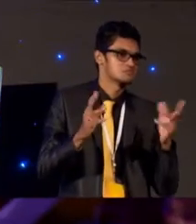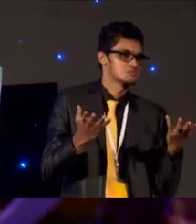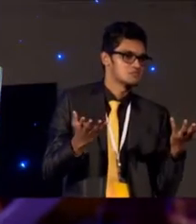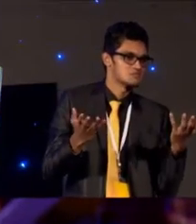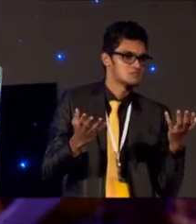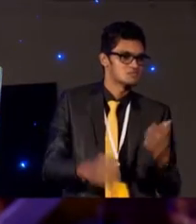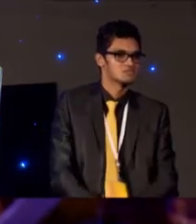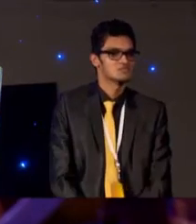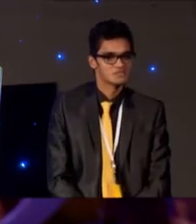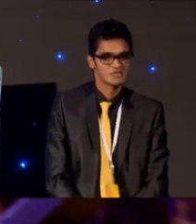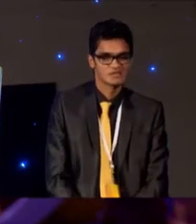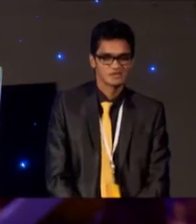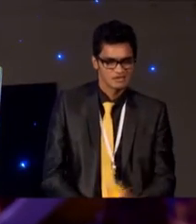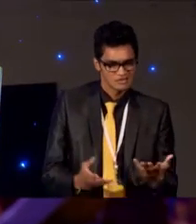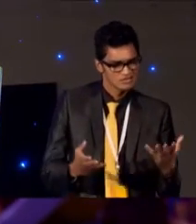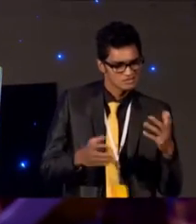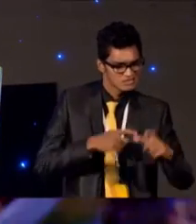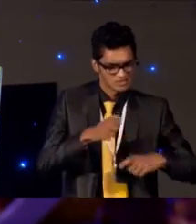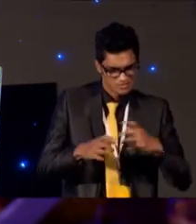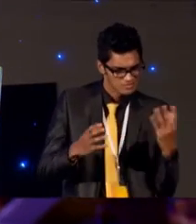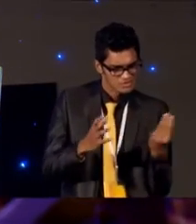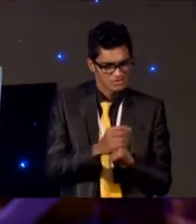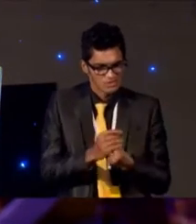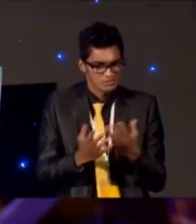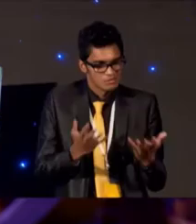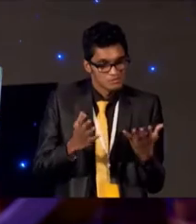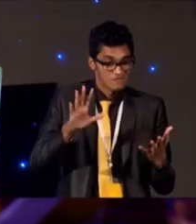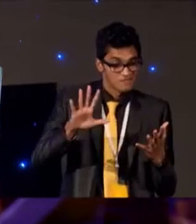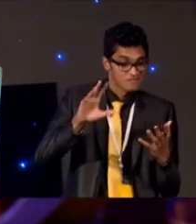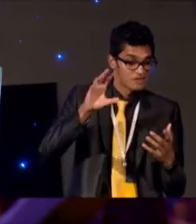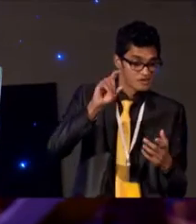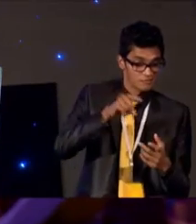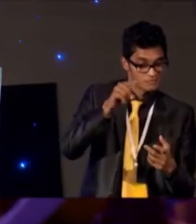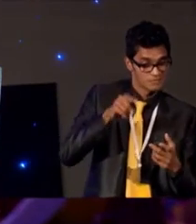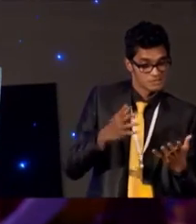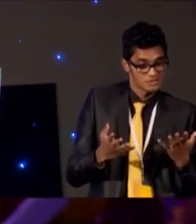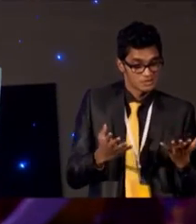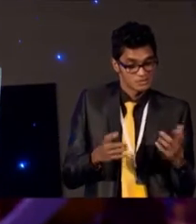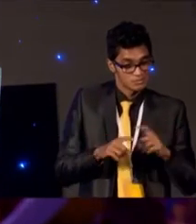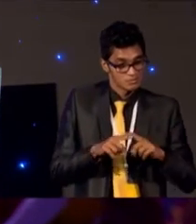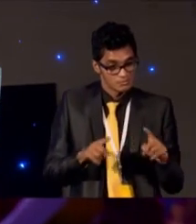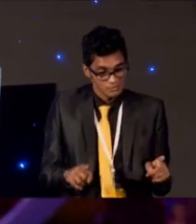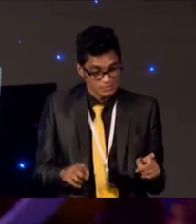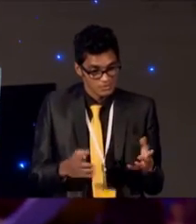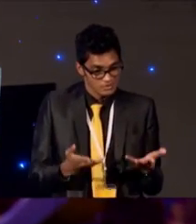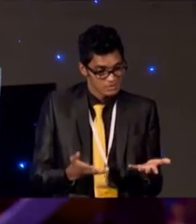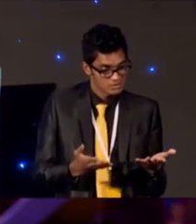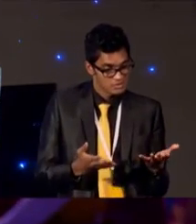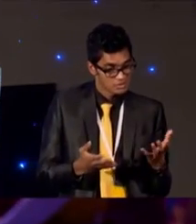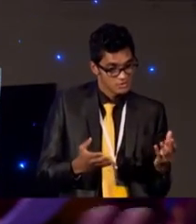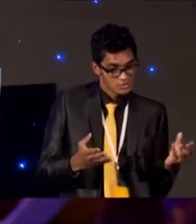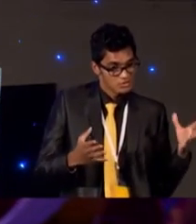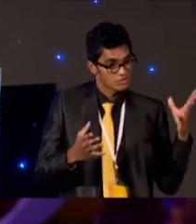inclusion. And I don't know if you say 5%, 3%, 7%, but until it is put into